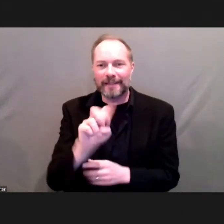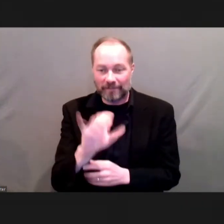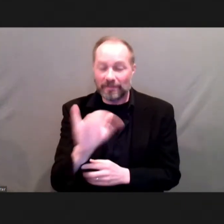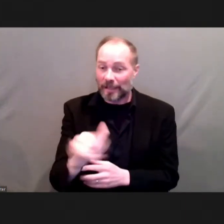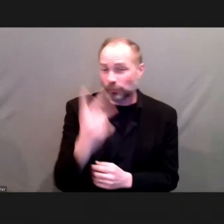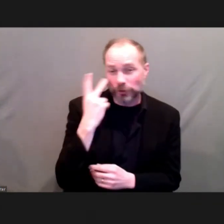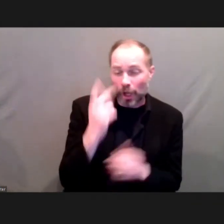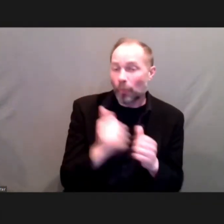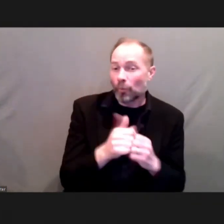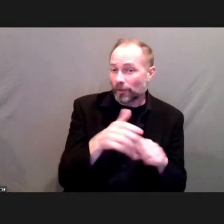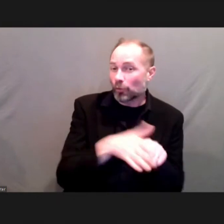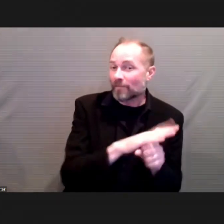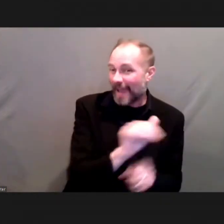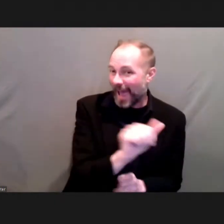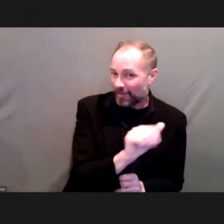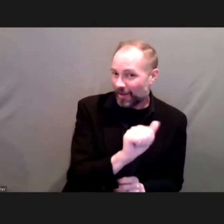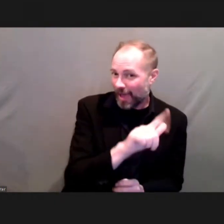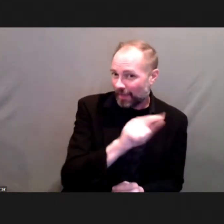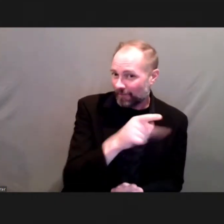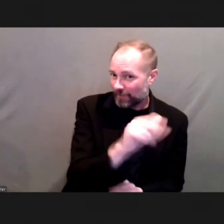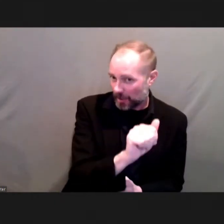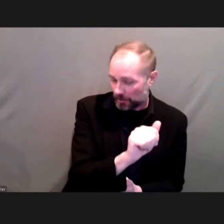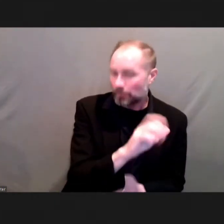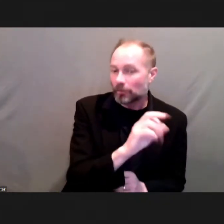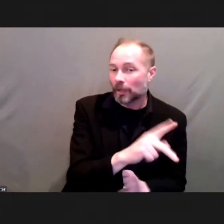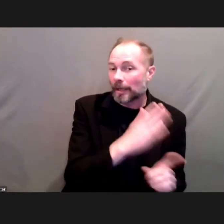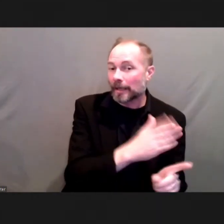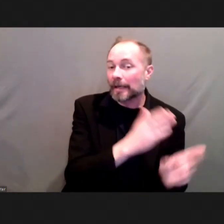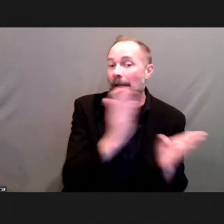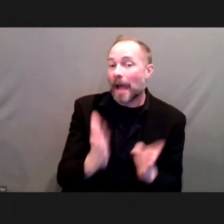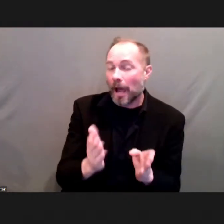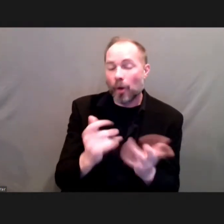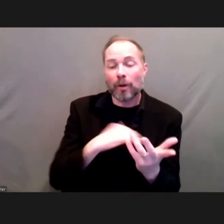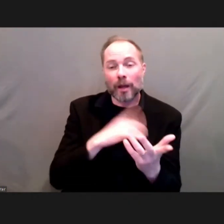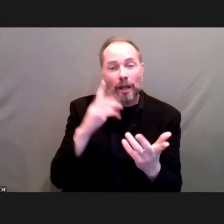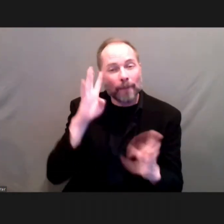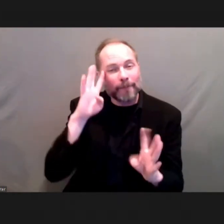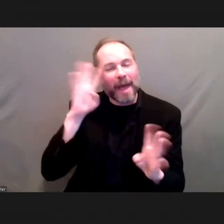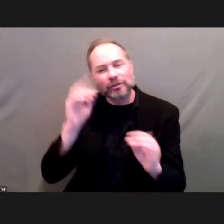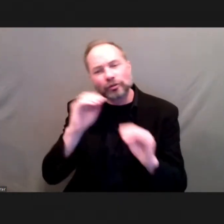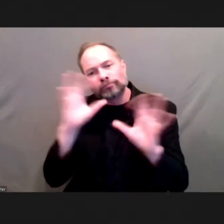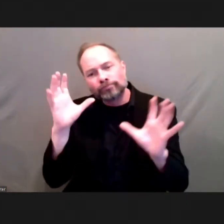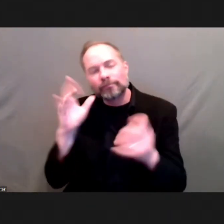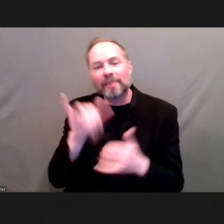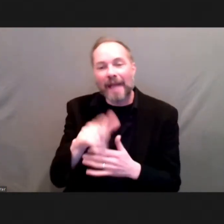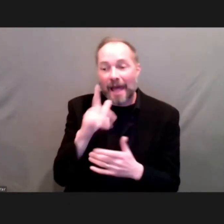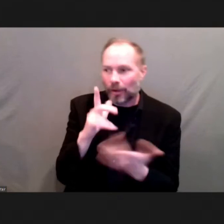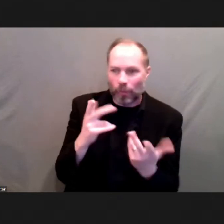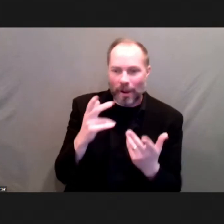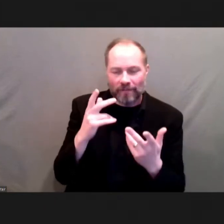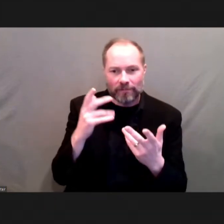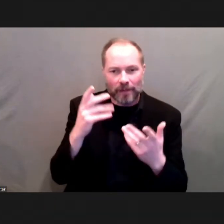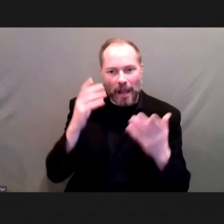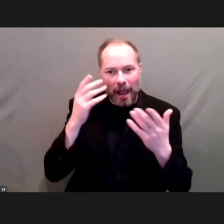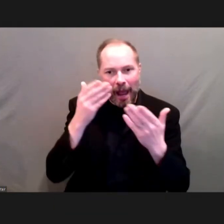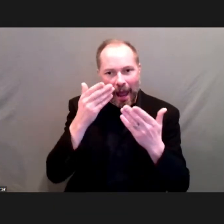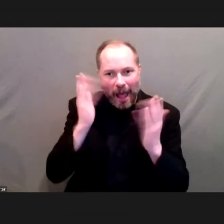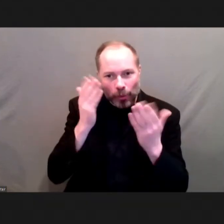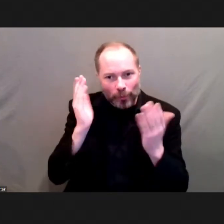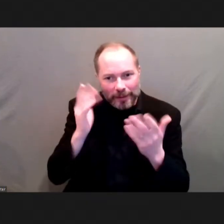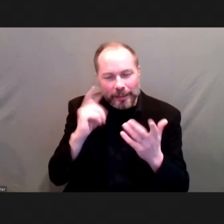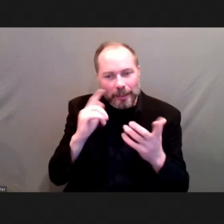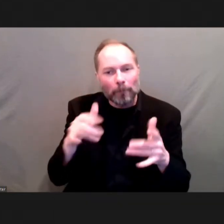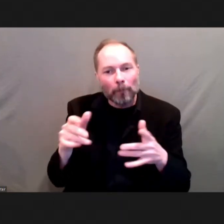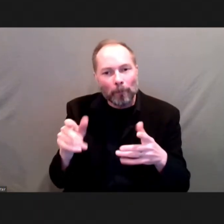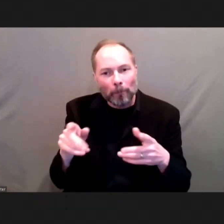variant. Now, imagine instead that it was a Halloween party on Saturday